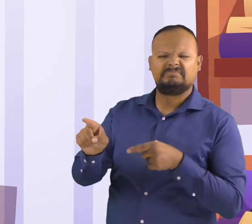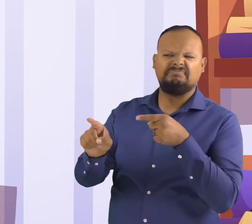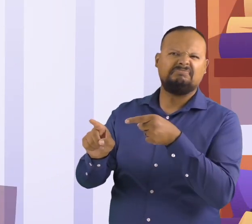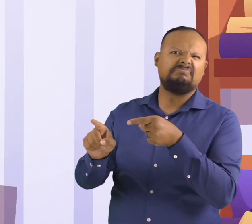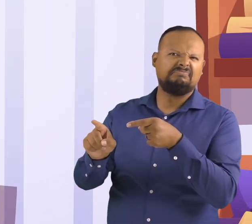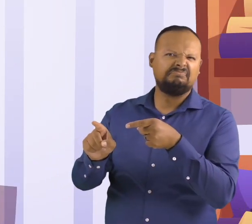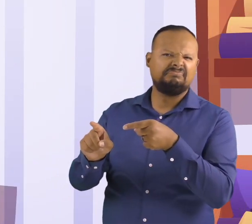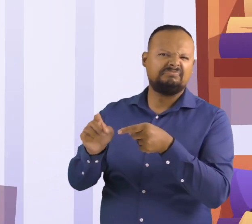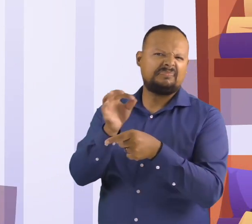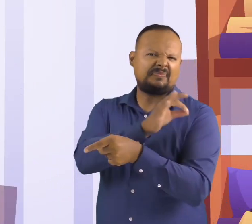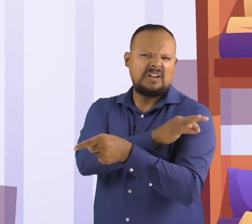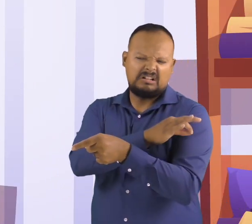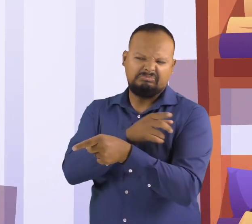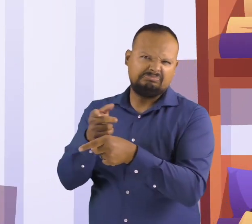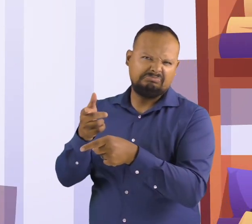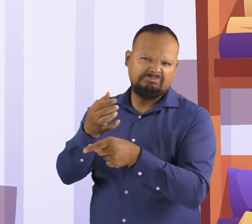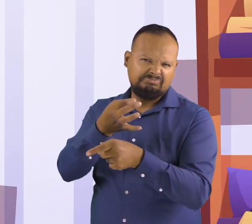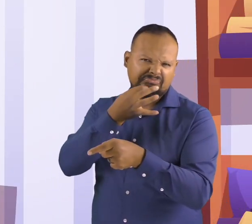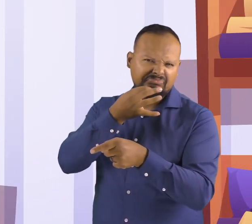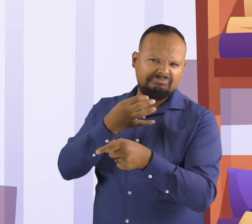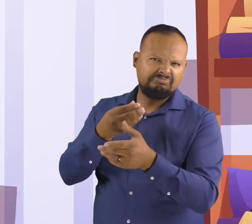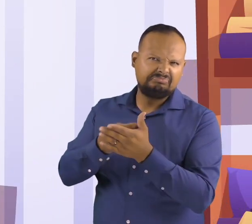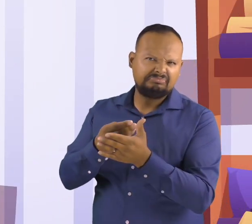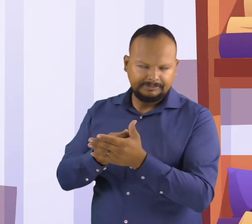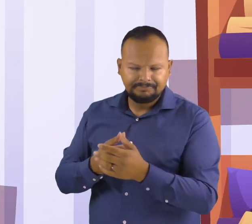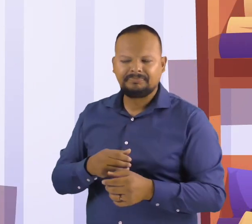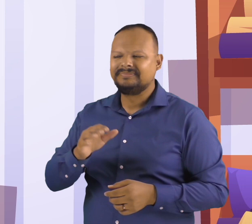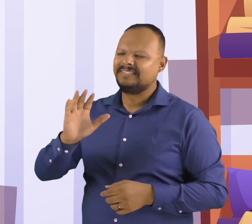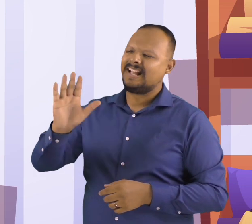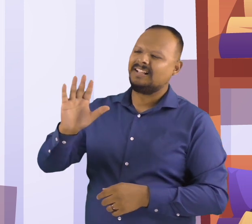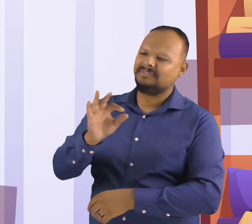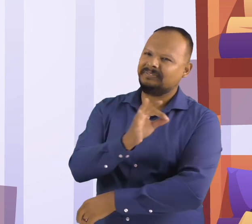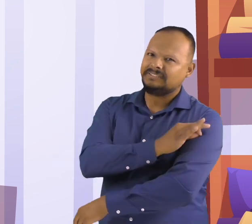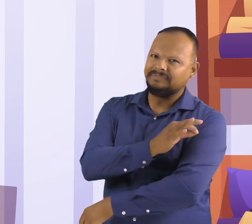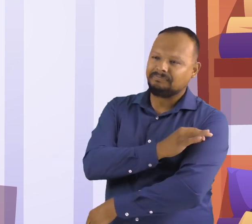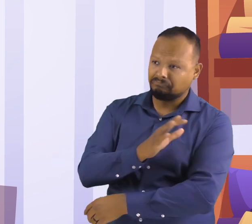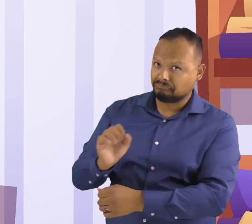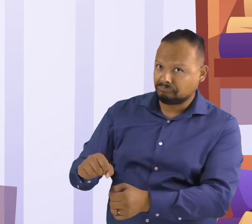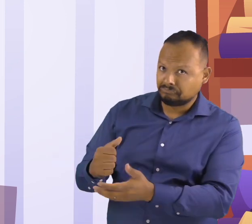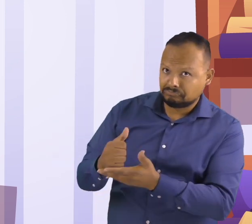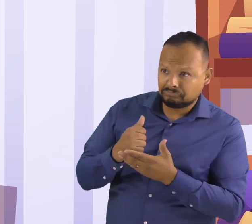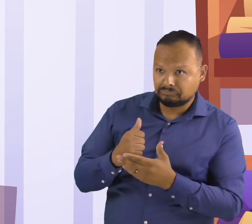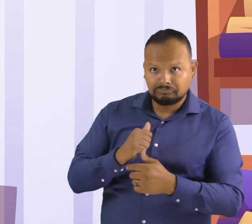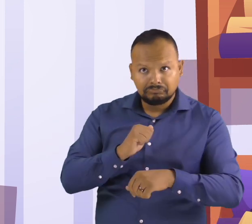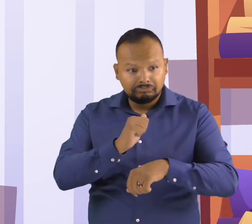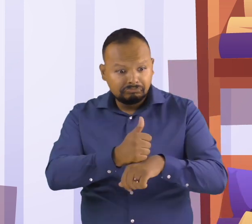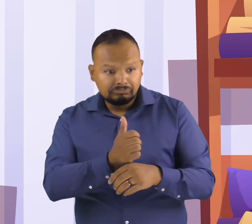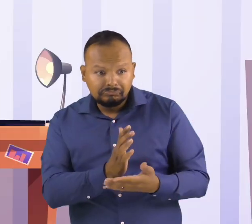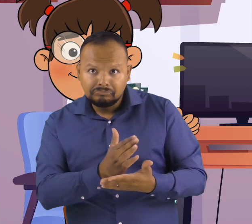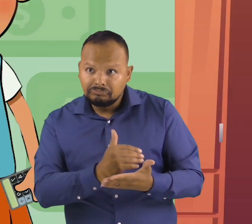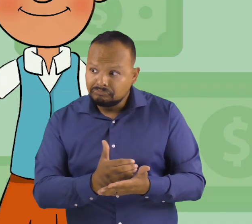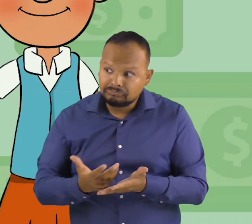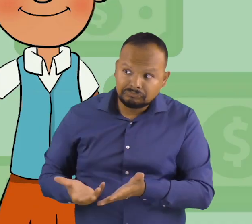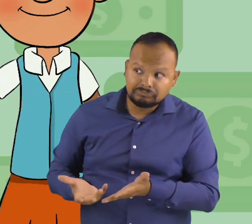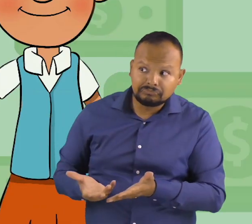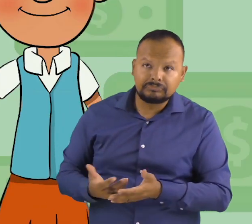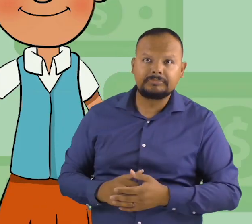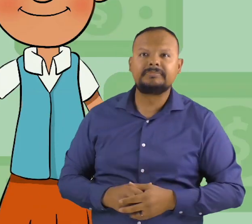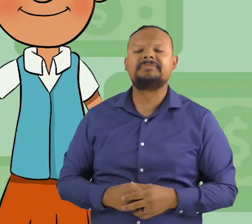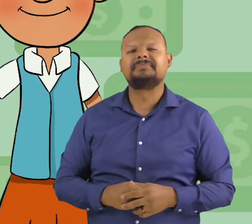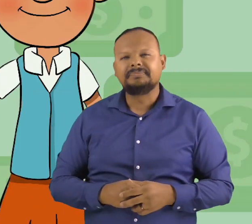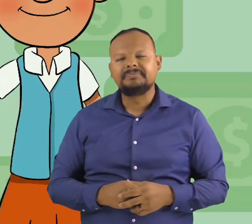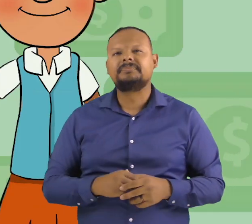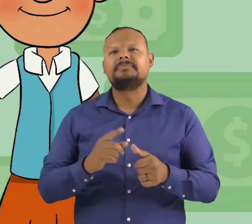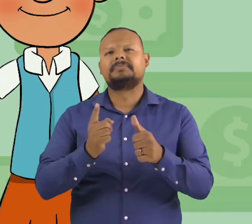Frankie Finance. Hey, Frankie! Ready to help us make a budget? First,